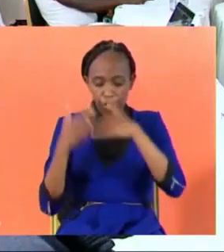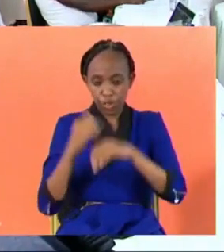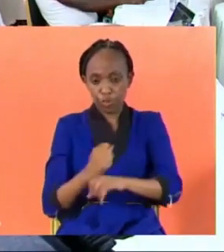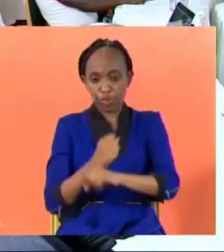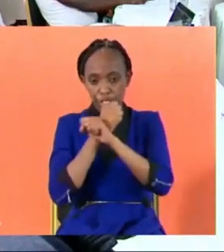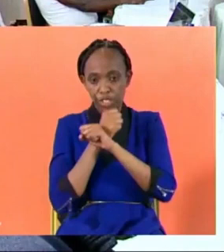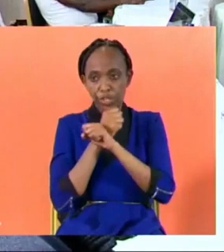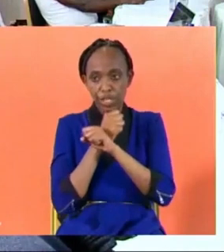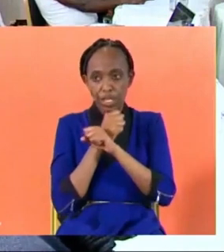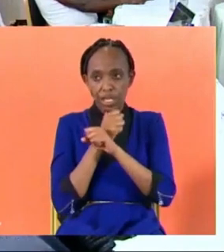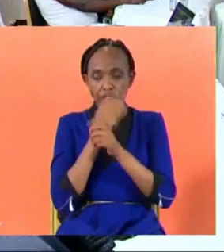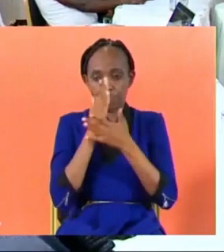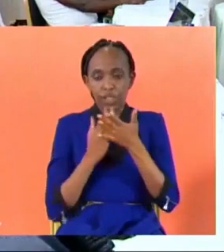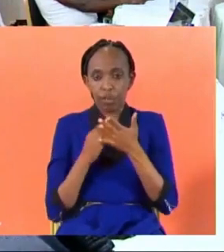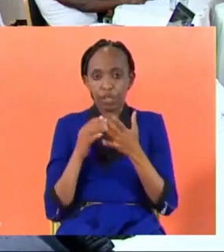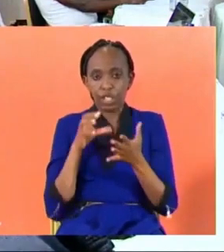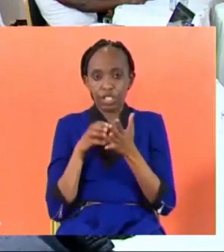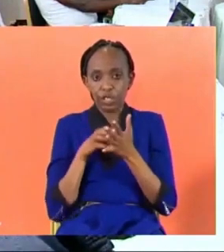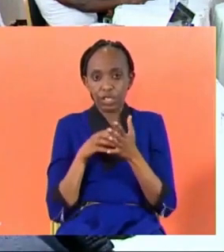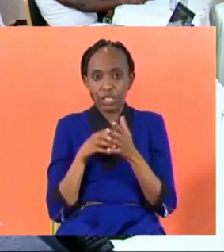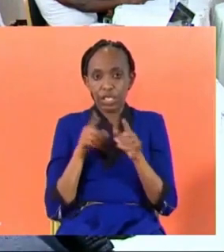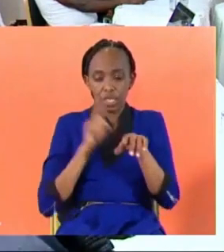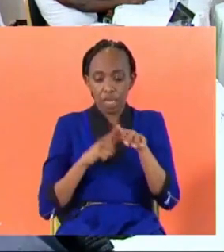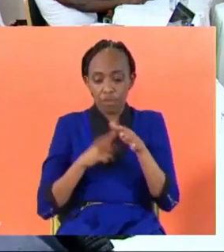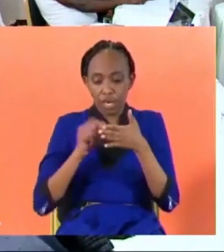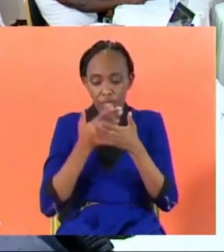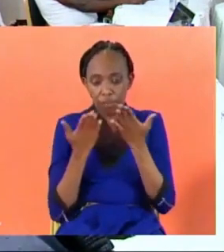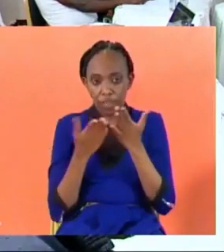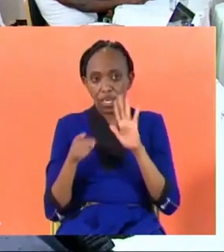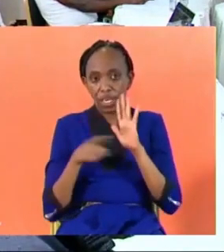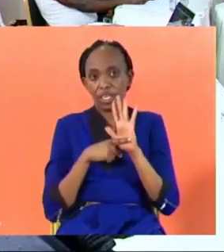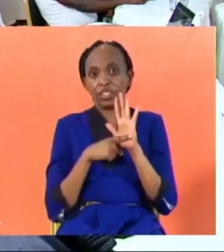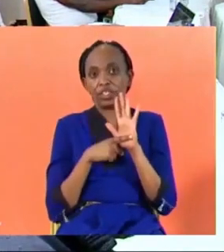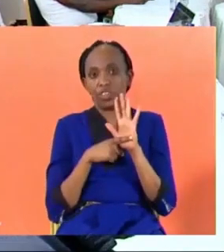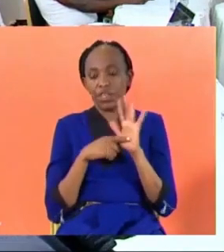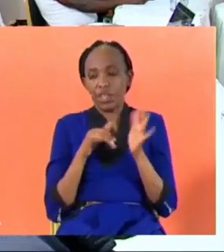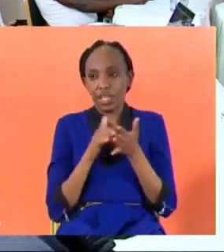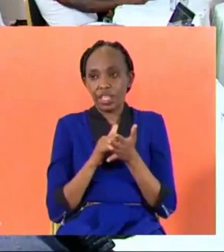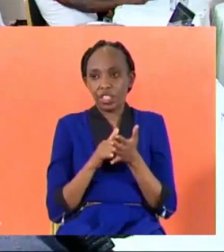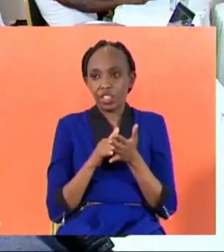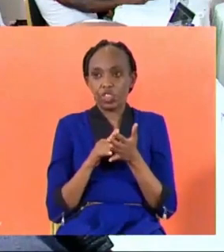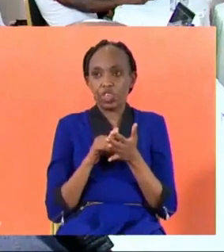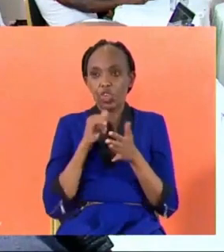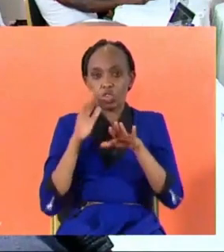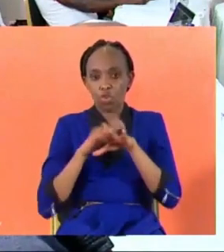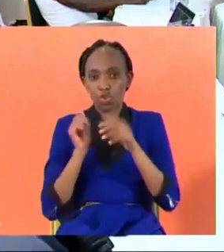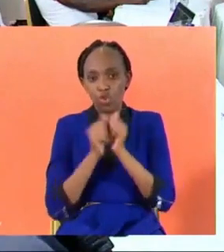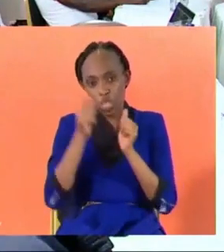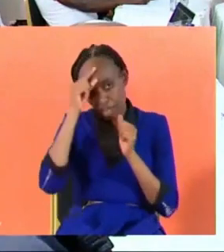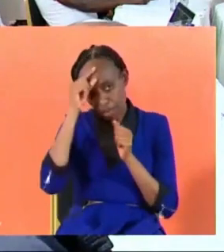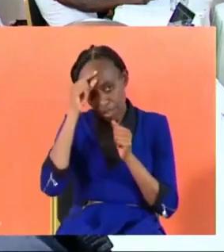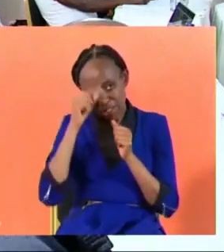have specific issues, when they report something which is negative to the government, which is not favorable to government, they all